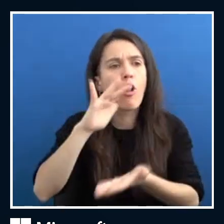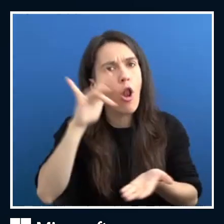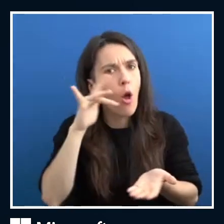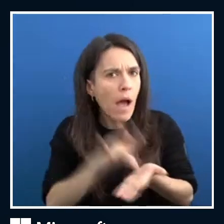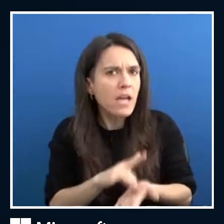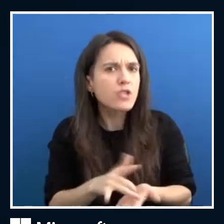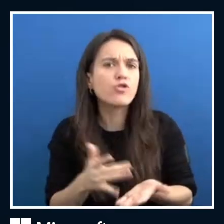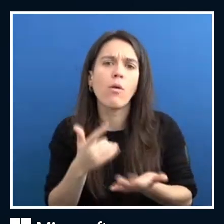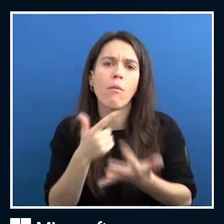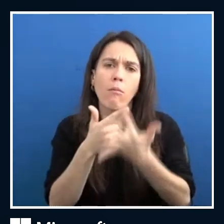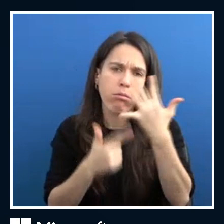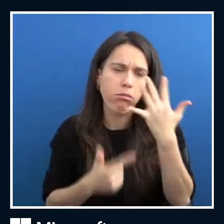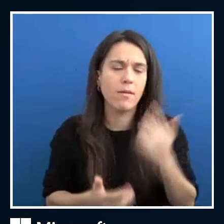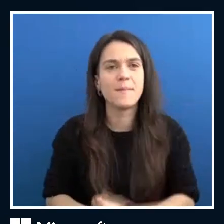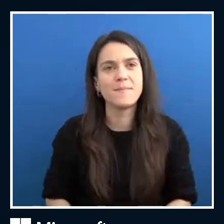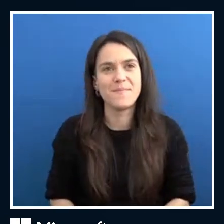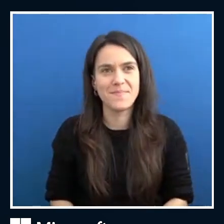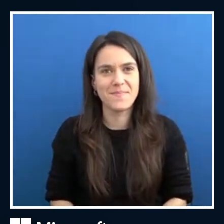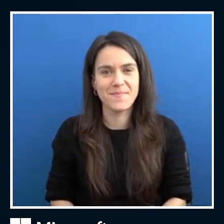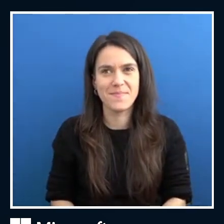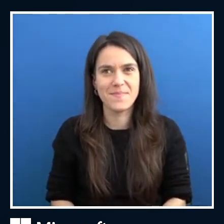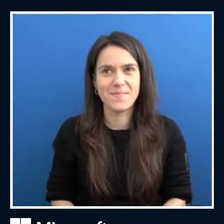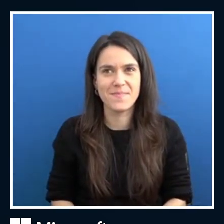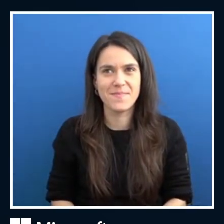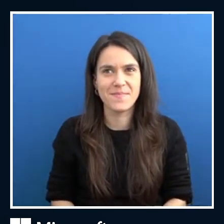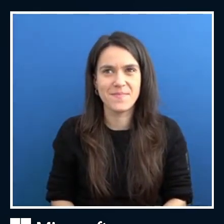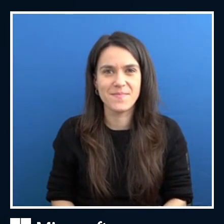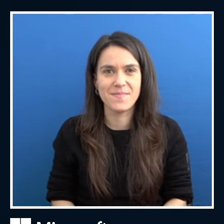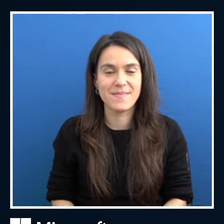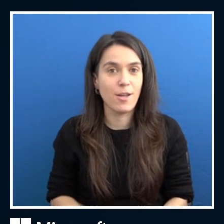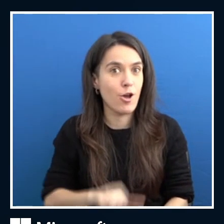Another example that I wanted to show is